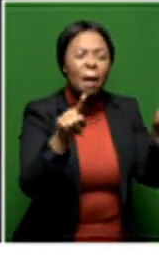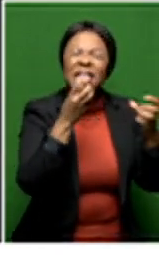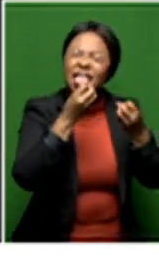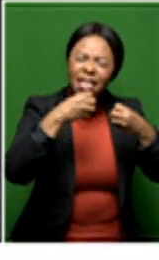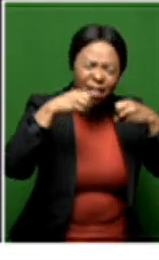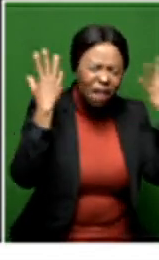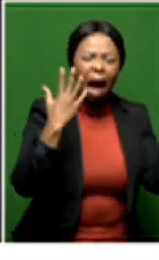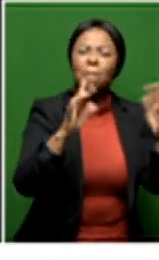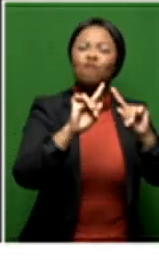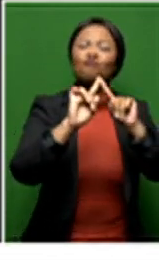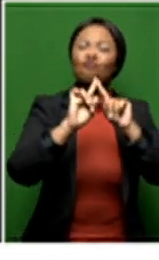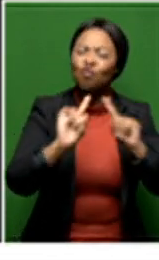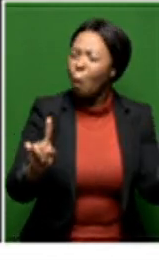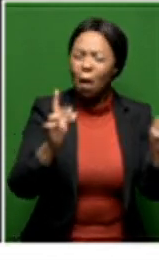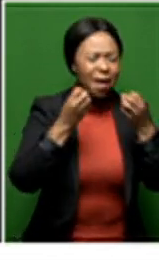Don't give up.